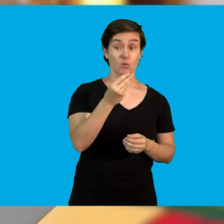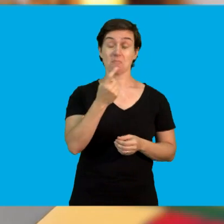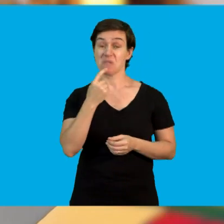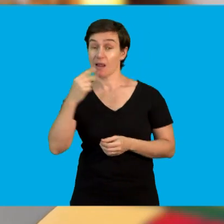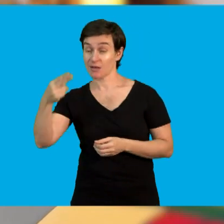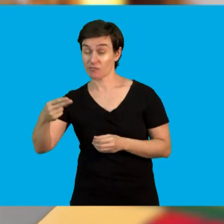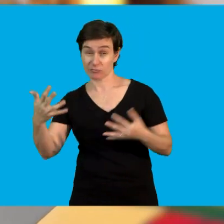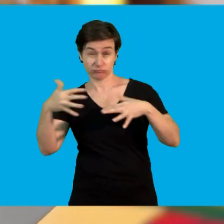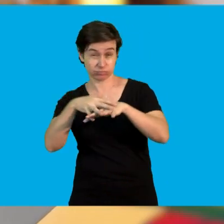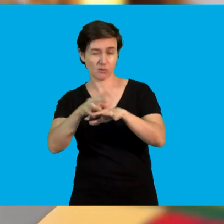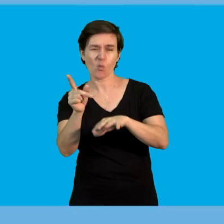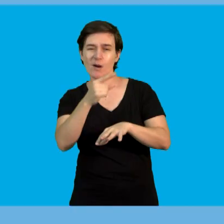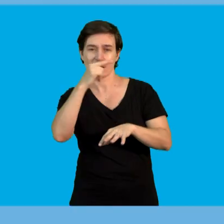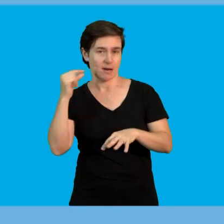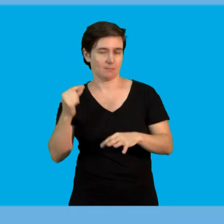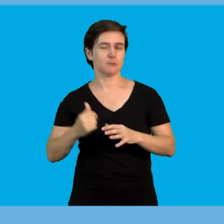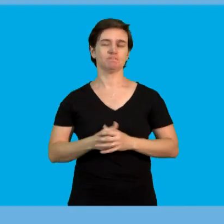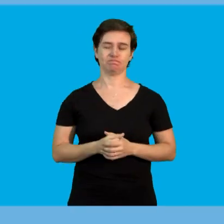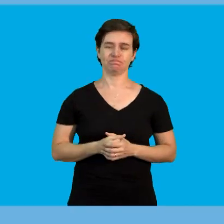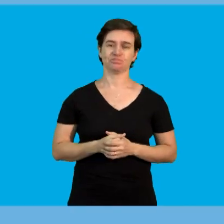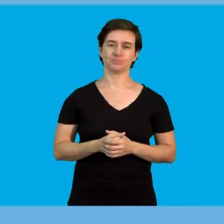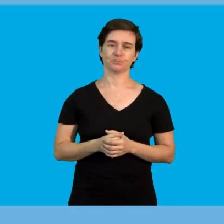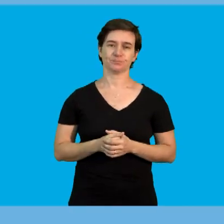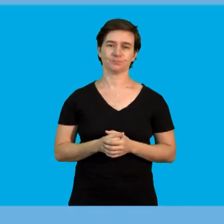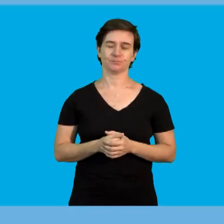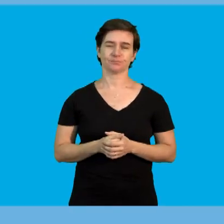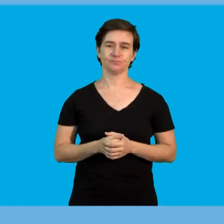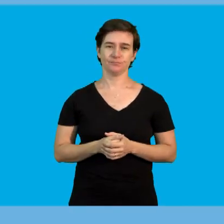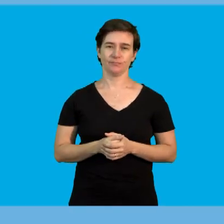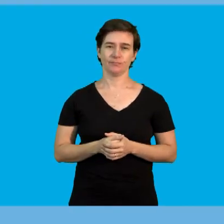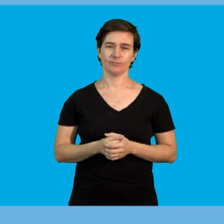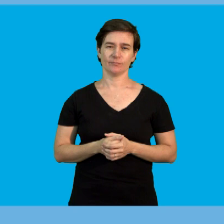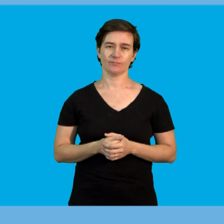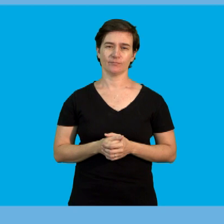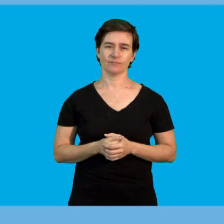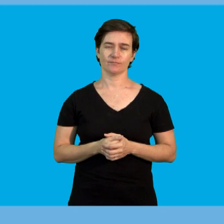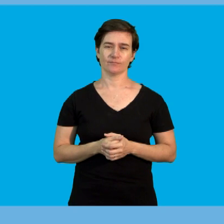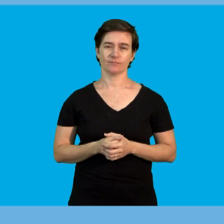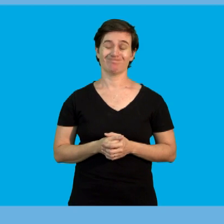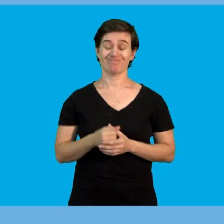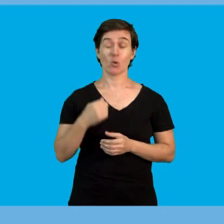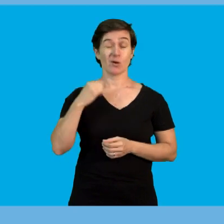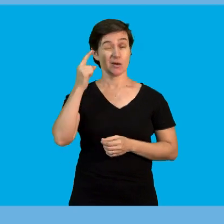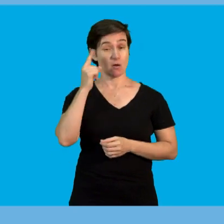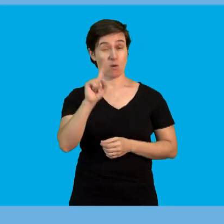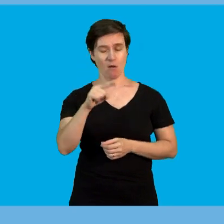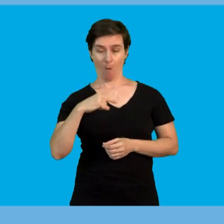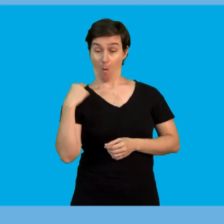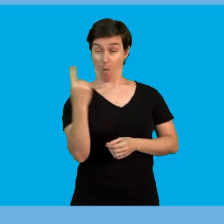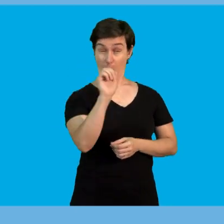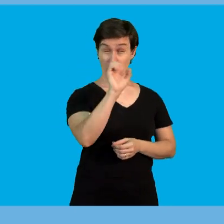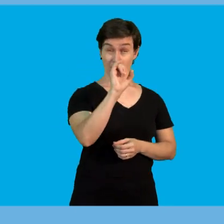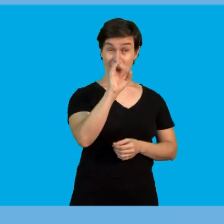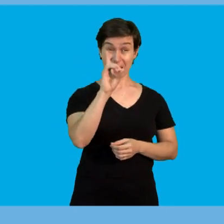acid with the metal hydroxide. So to start, we know that all acids